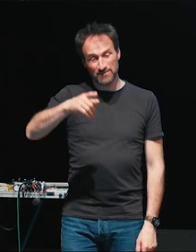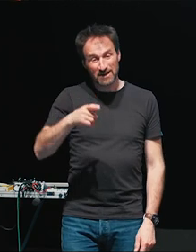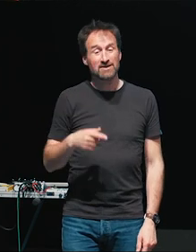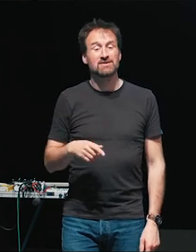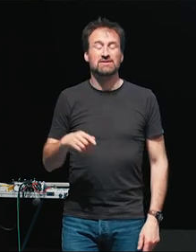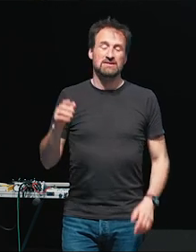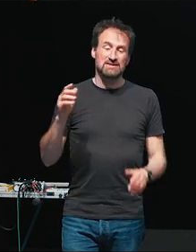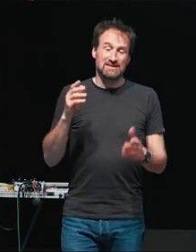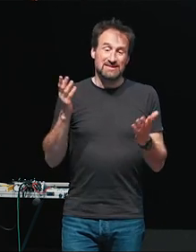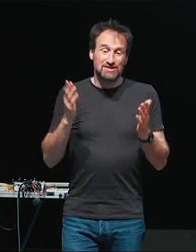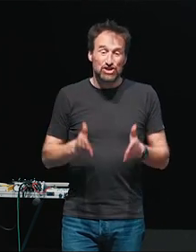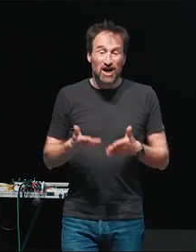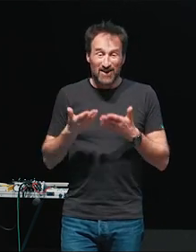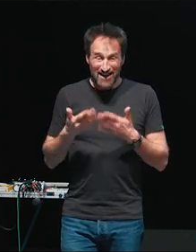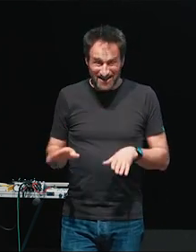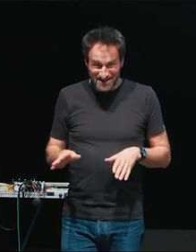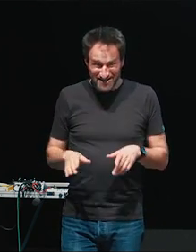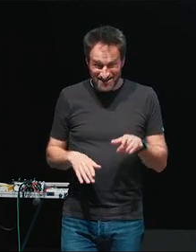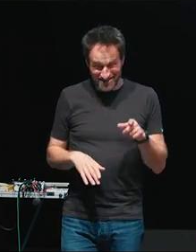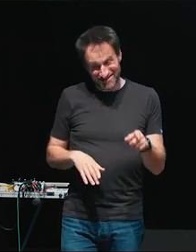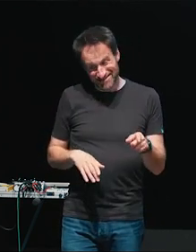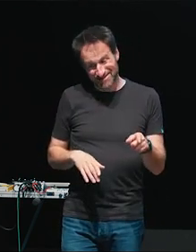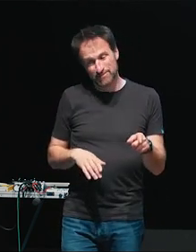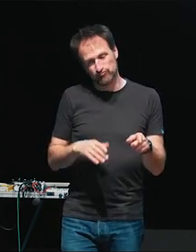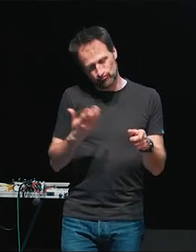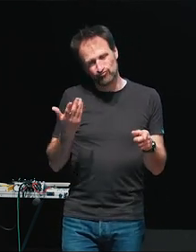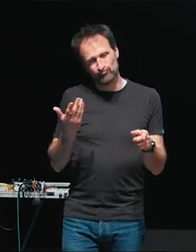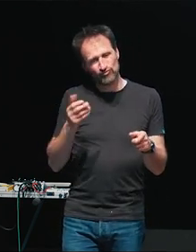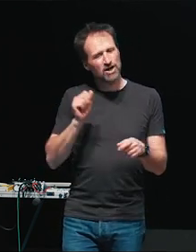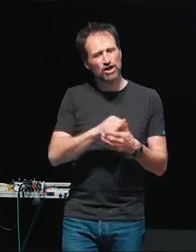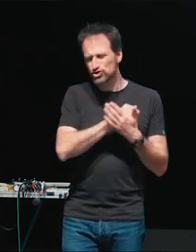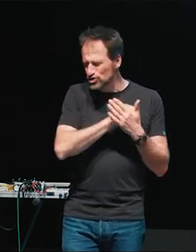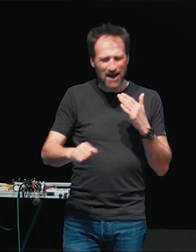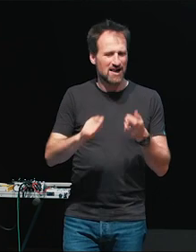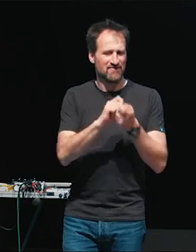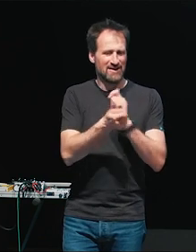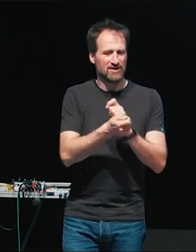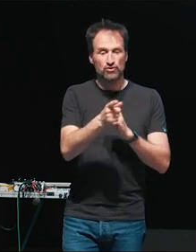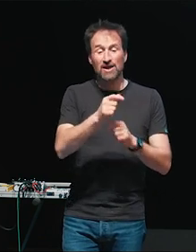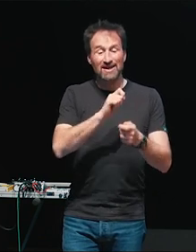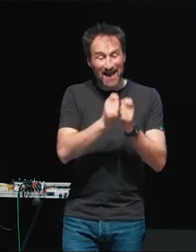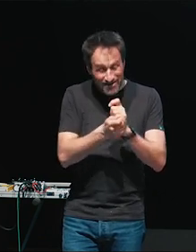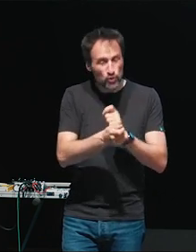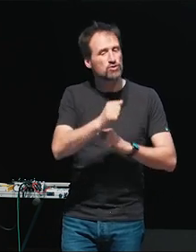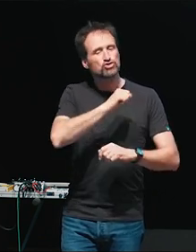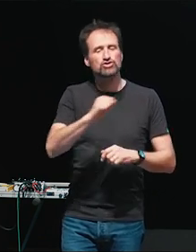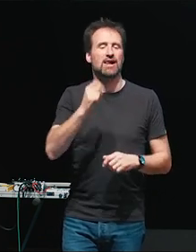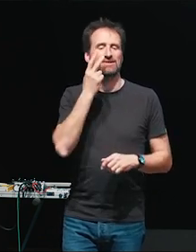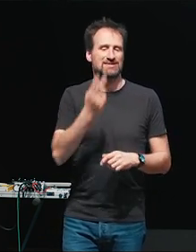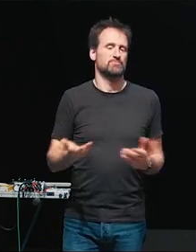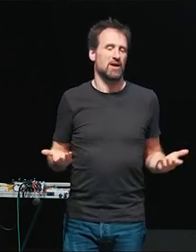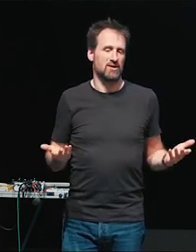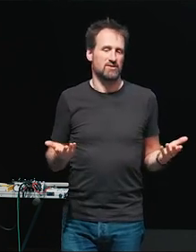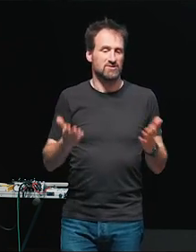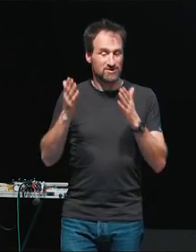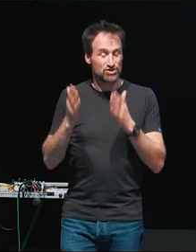is a good antidote, right? You can change it very easily, and you can see your changes very easily. Serverless is at